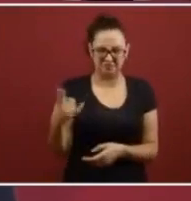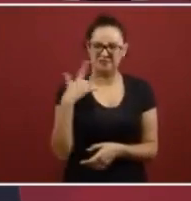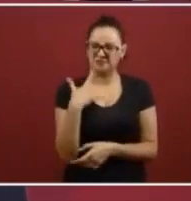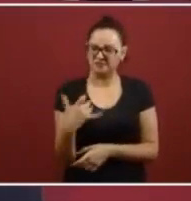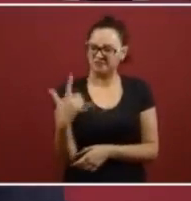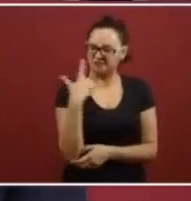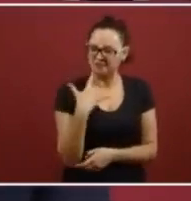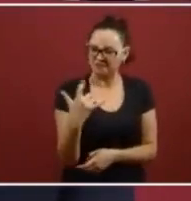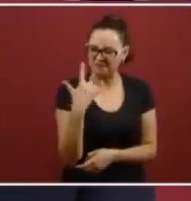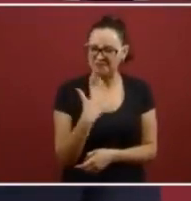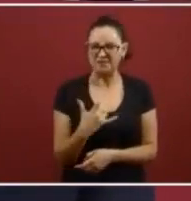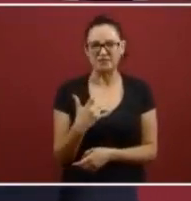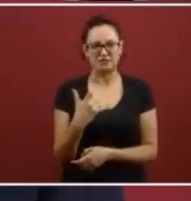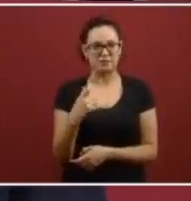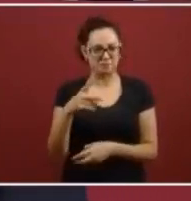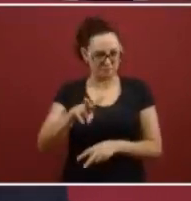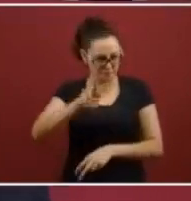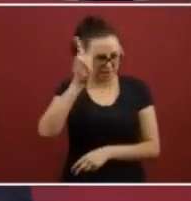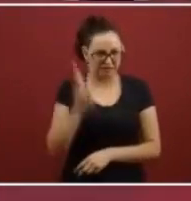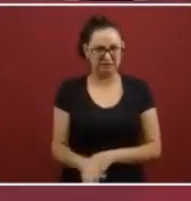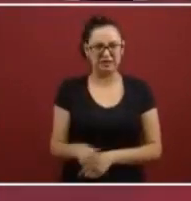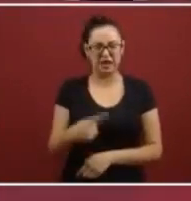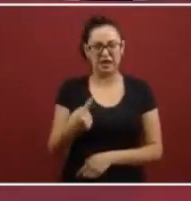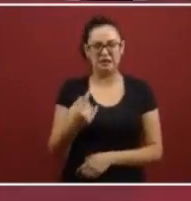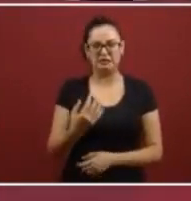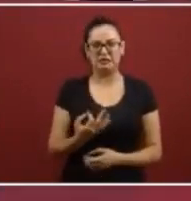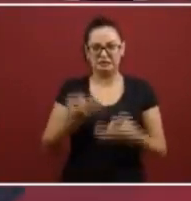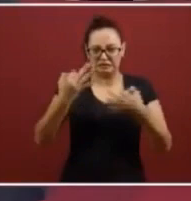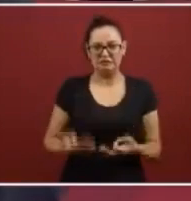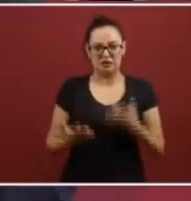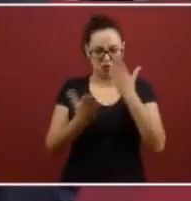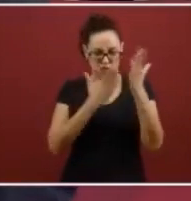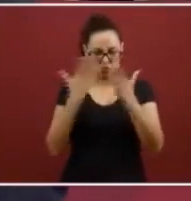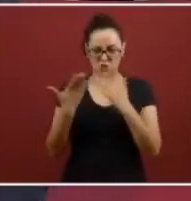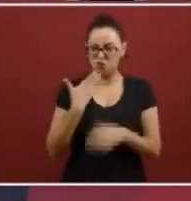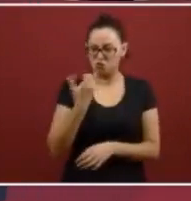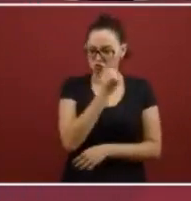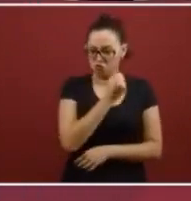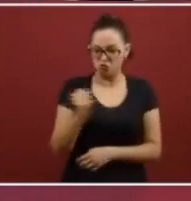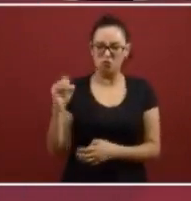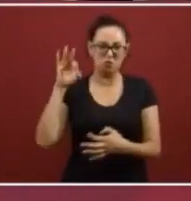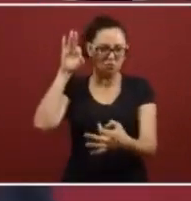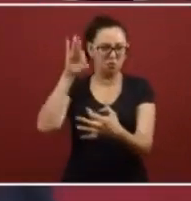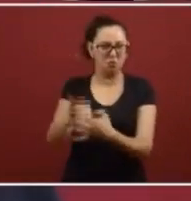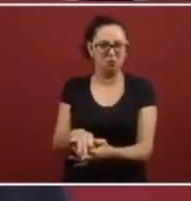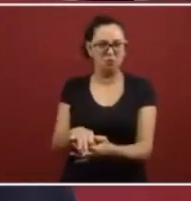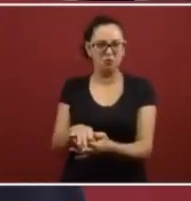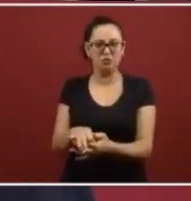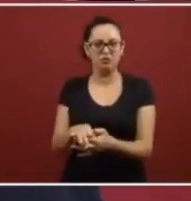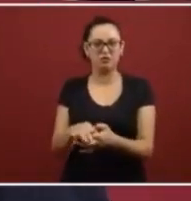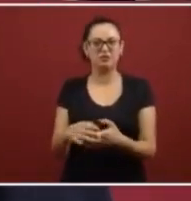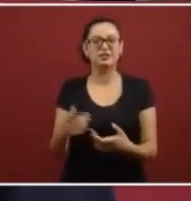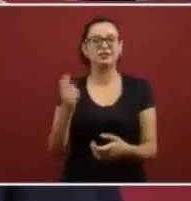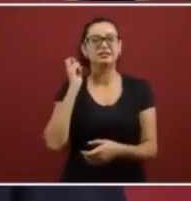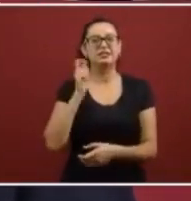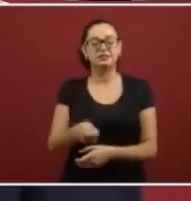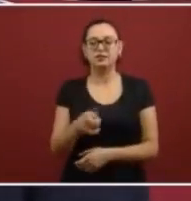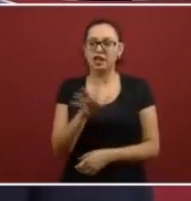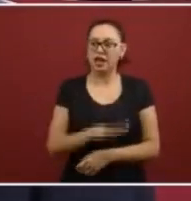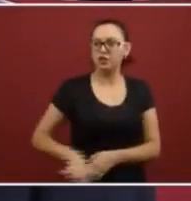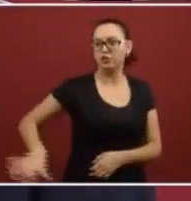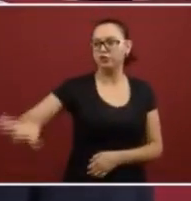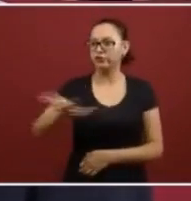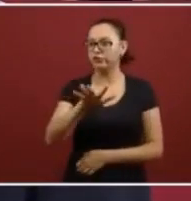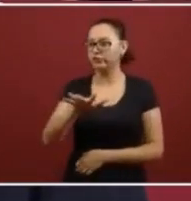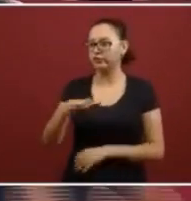tenían that- mística, that they were decía mystically que referred to as tenían emoción social. like they